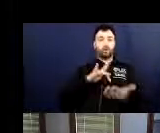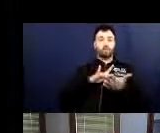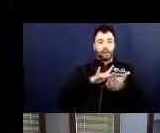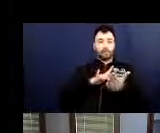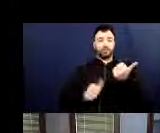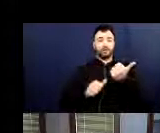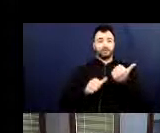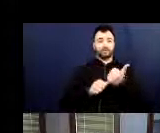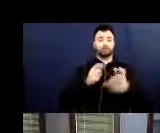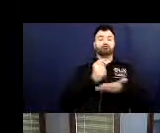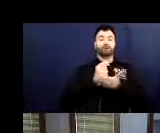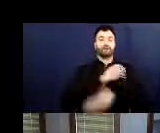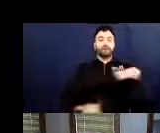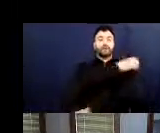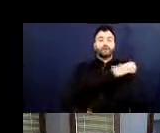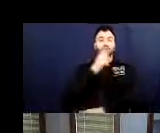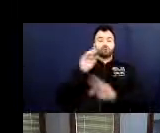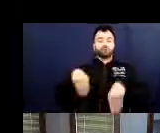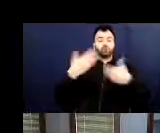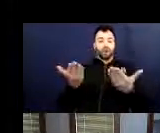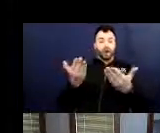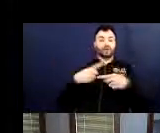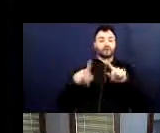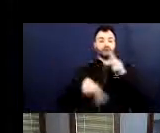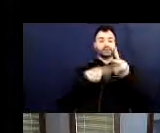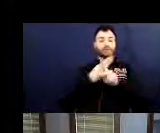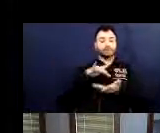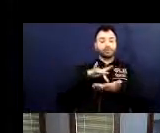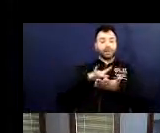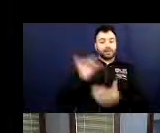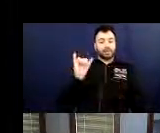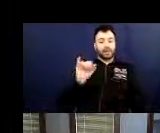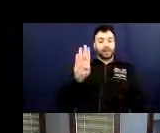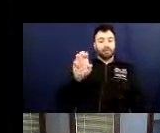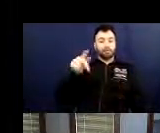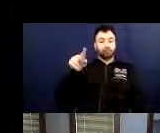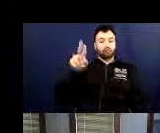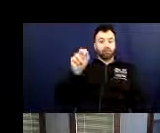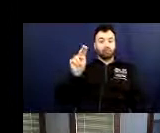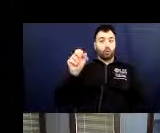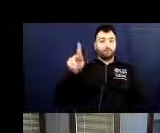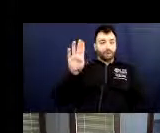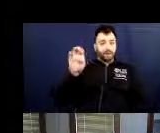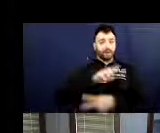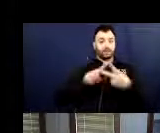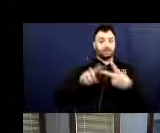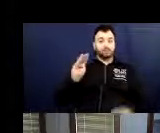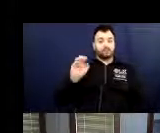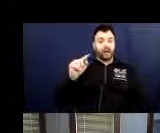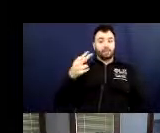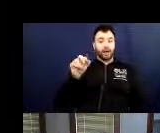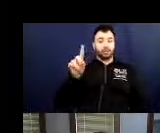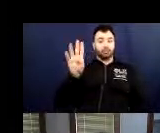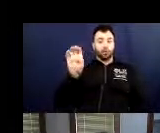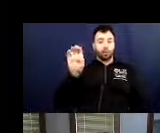Ithaca that provides buprenorphine and methadone, and also looks at people and does